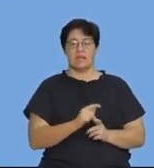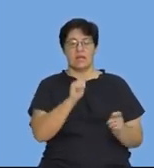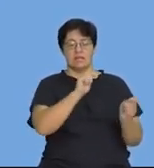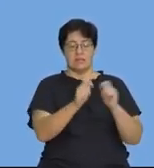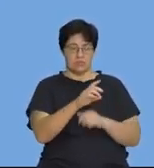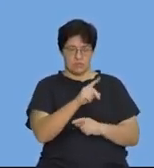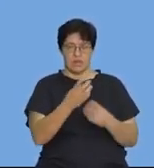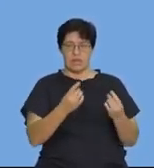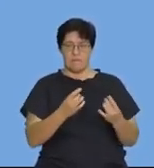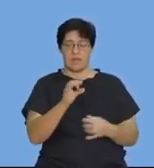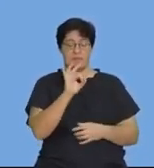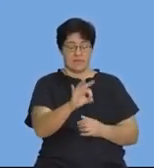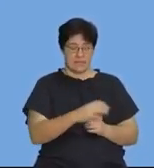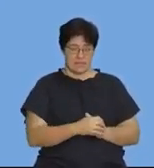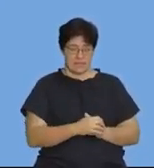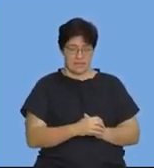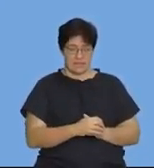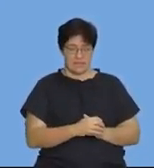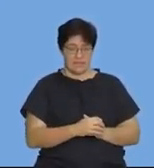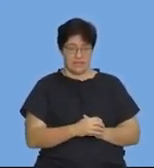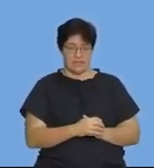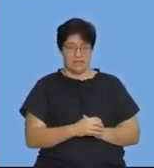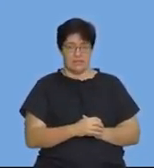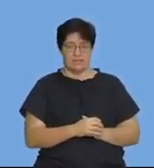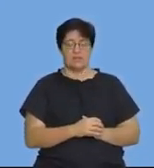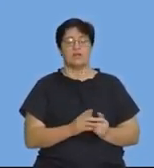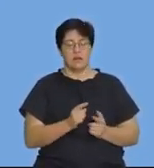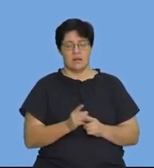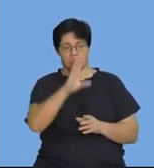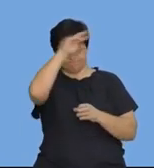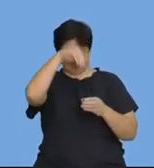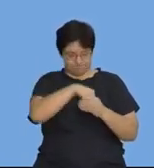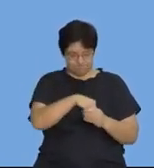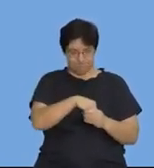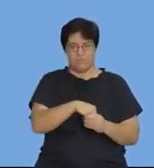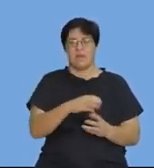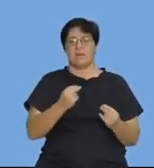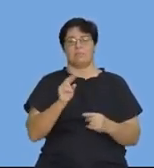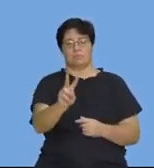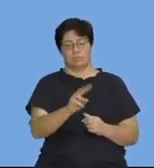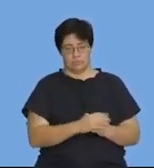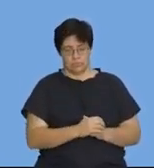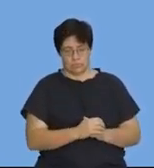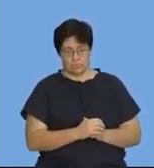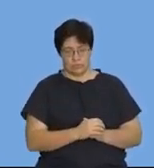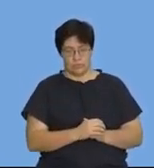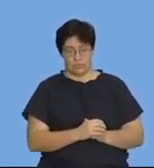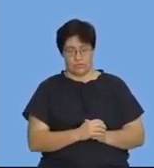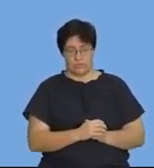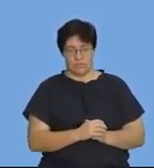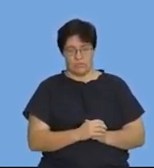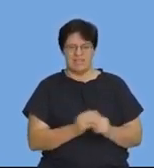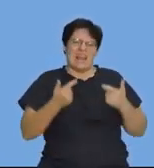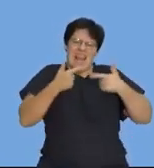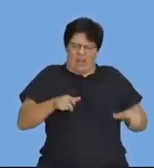equation number 3 into equation number 2, right? So it's a language, this